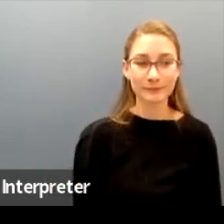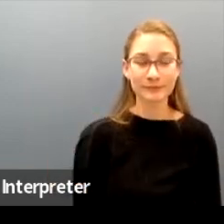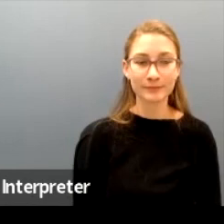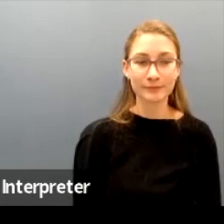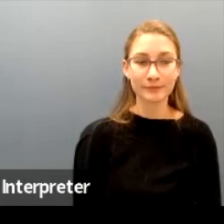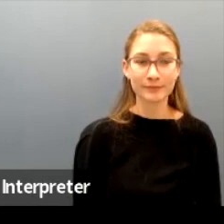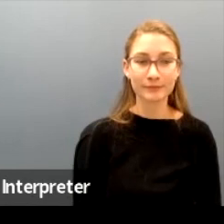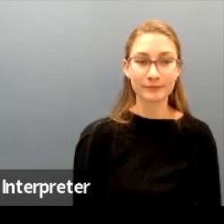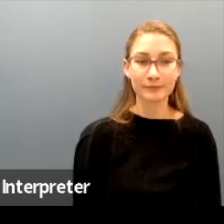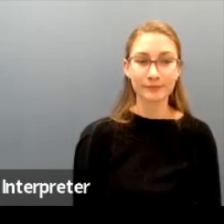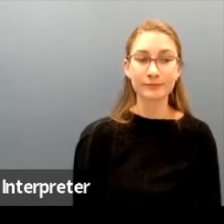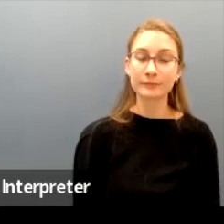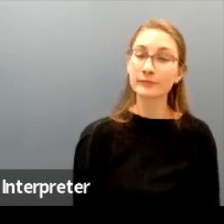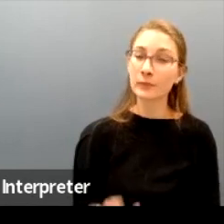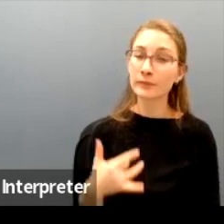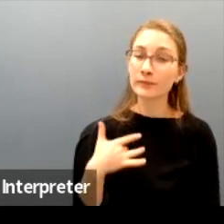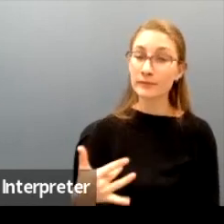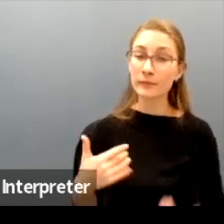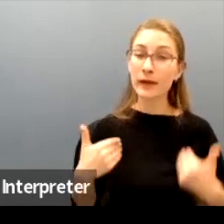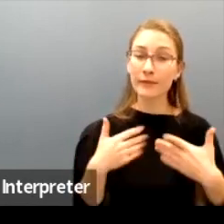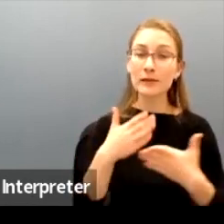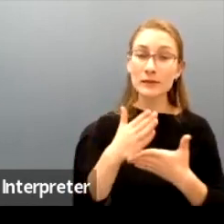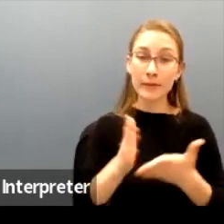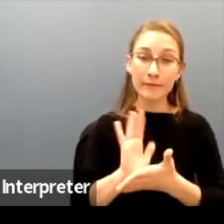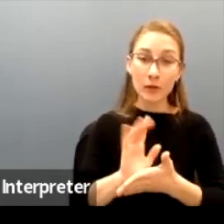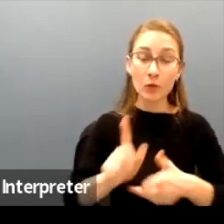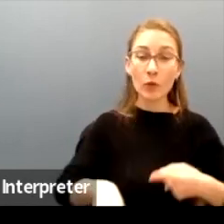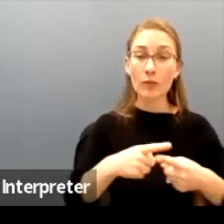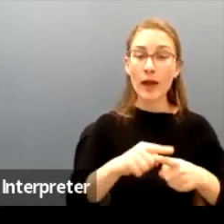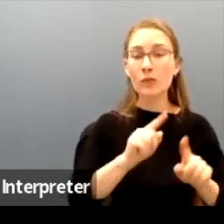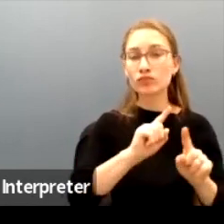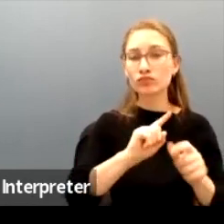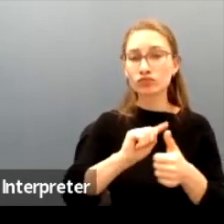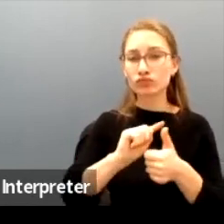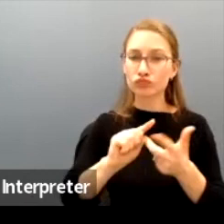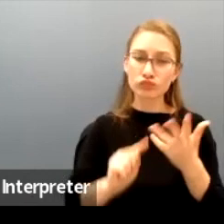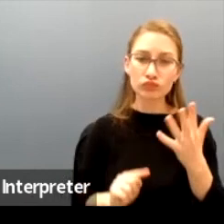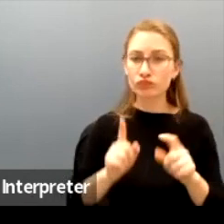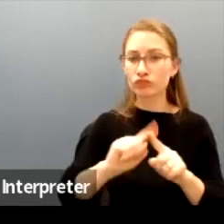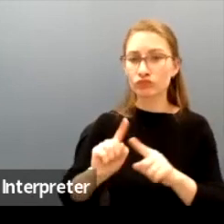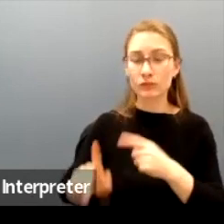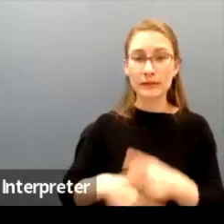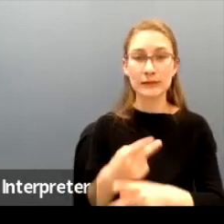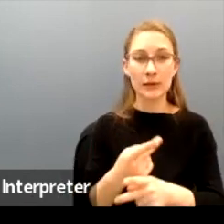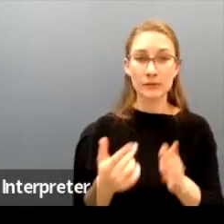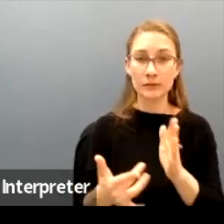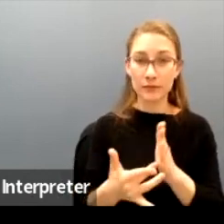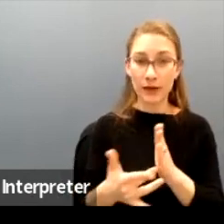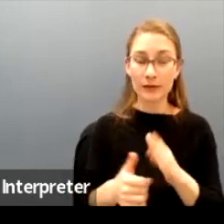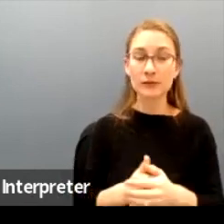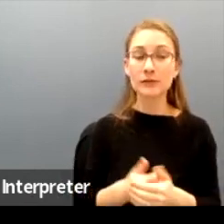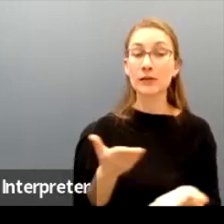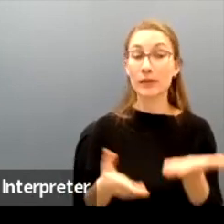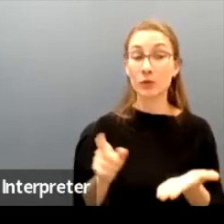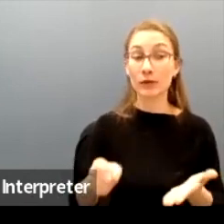Typically I have videos on different types of devices that we have on hand. Maybe the user needs an eye gaze device, so